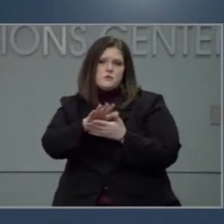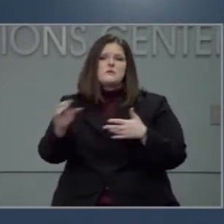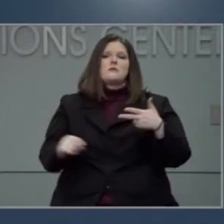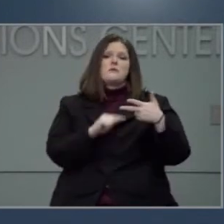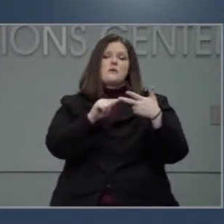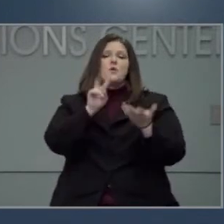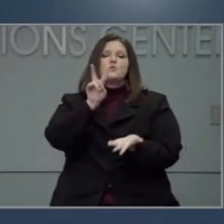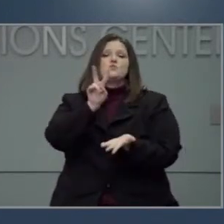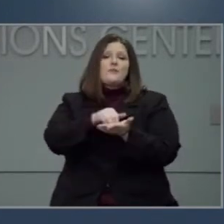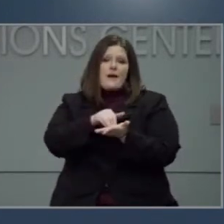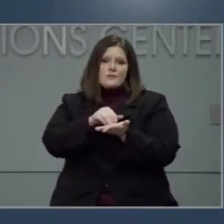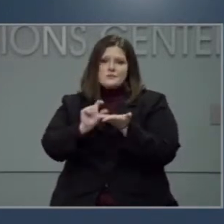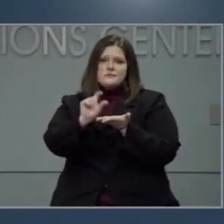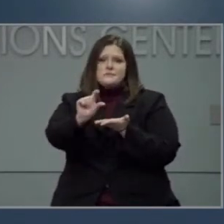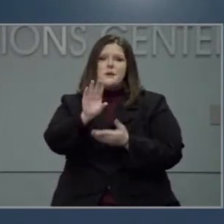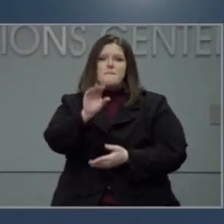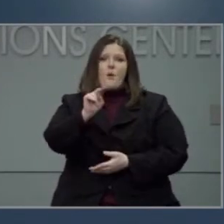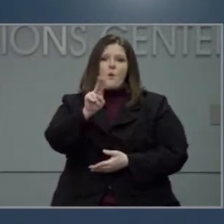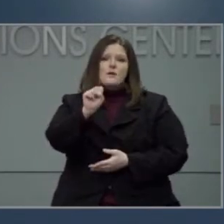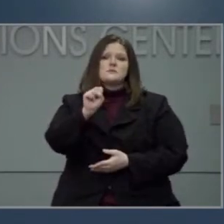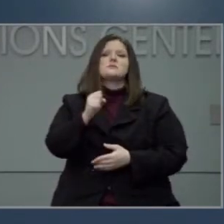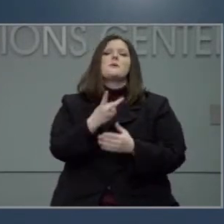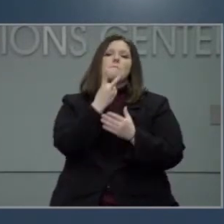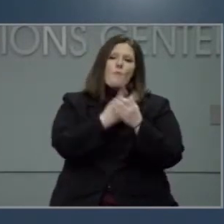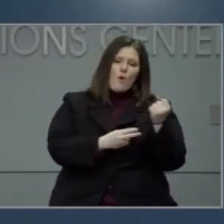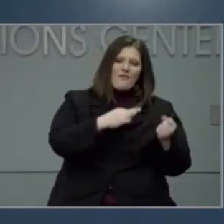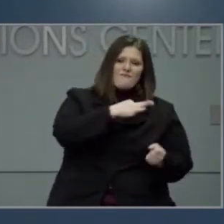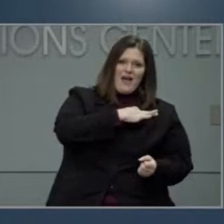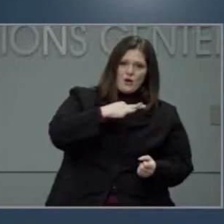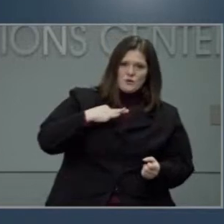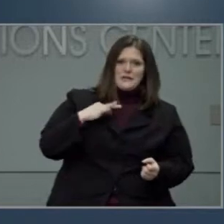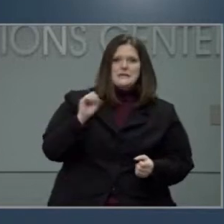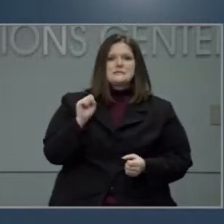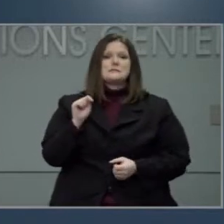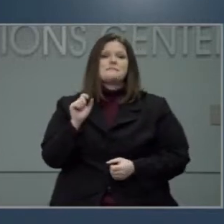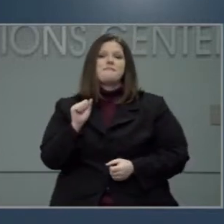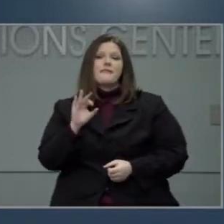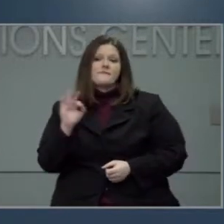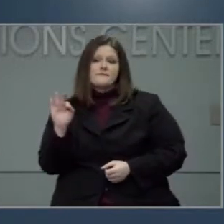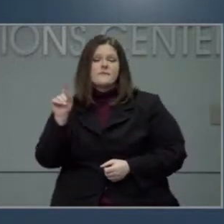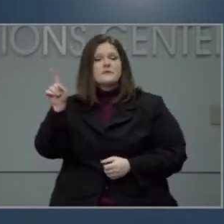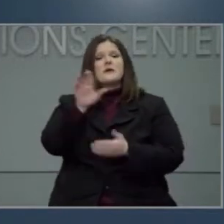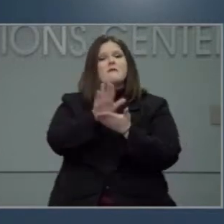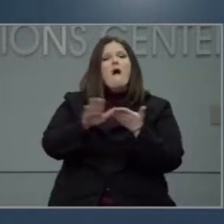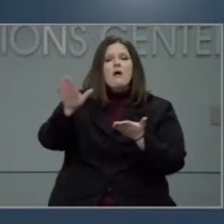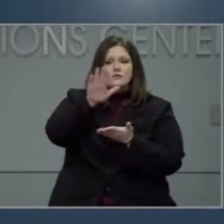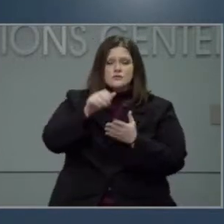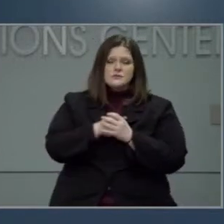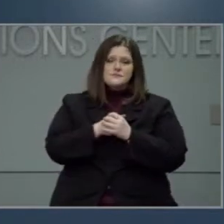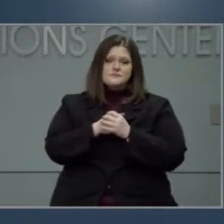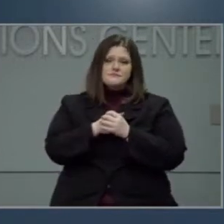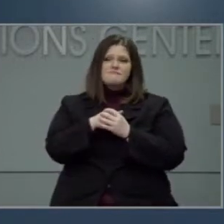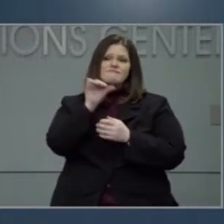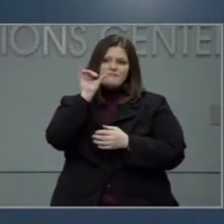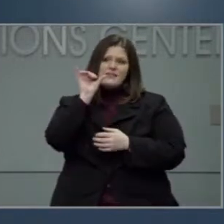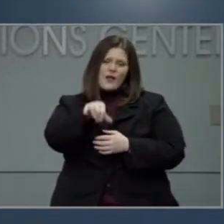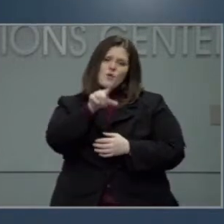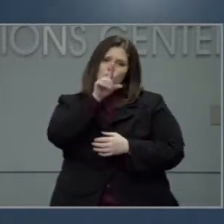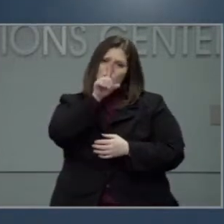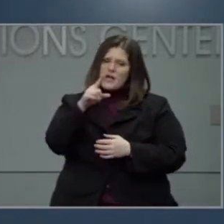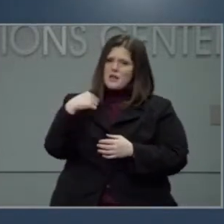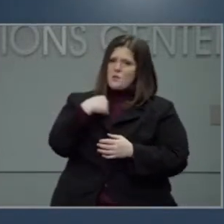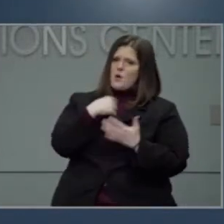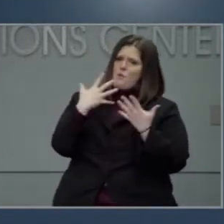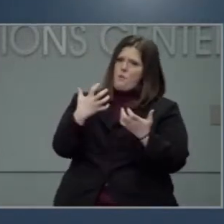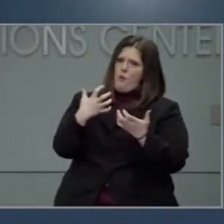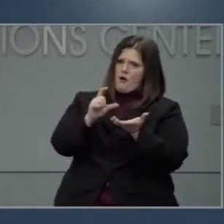both faculty and staff. This is about respect and appreciation for employees who have taken on the